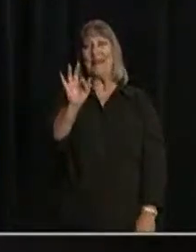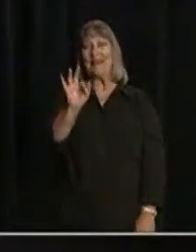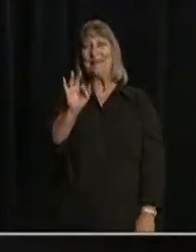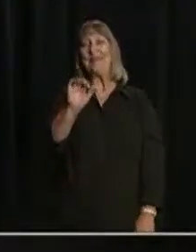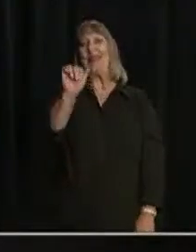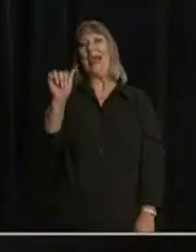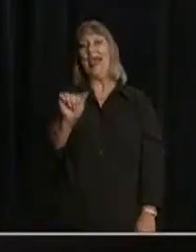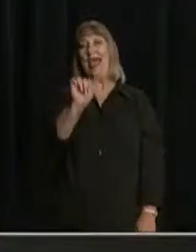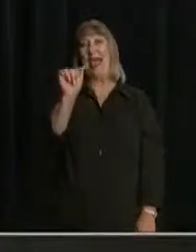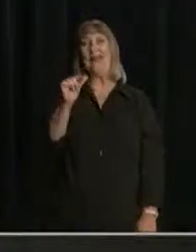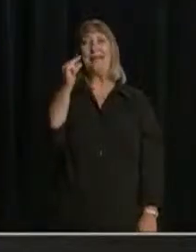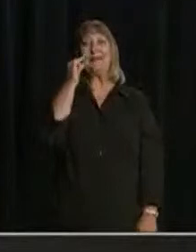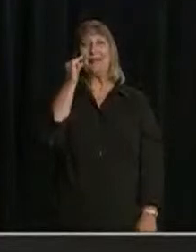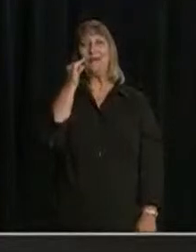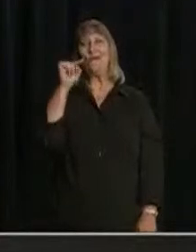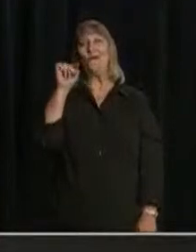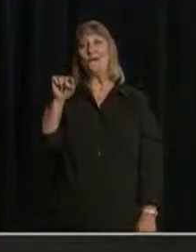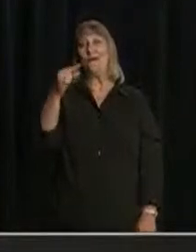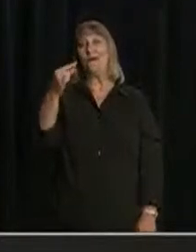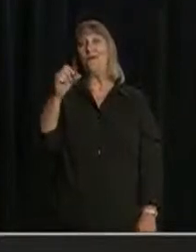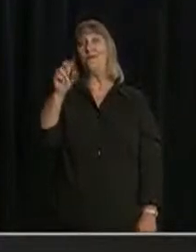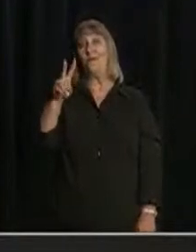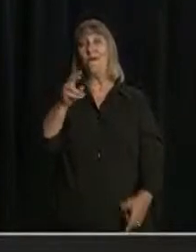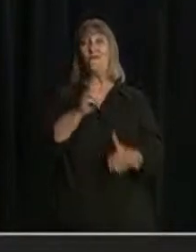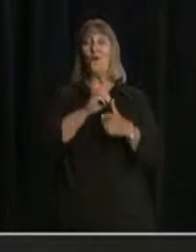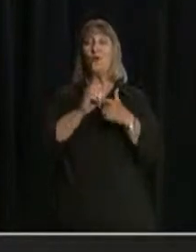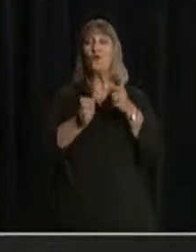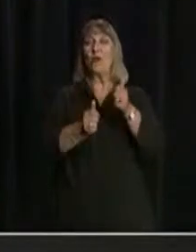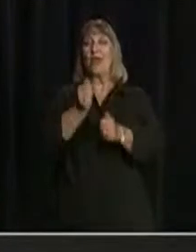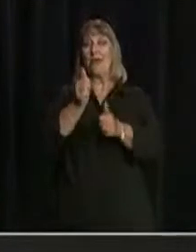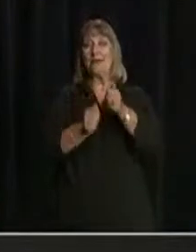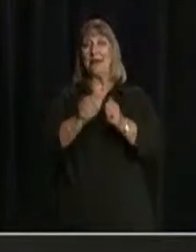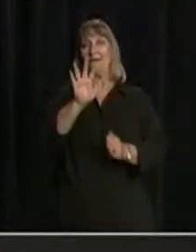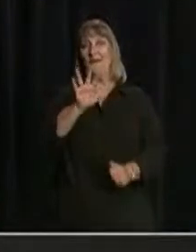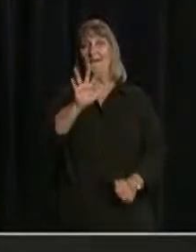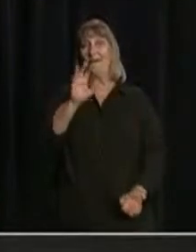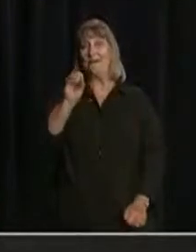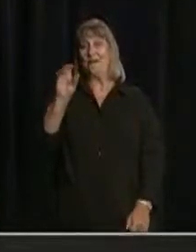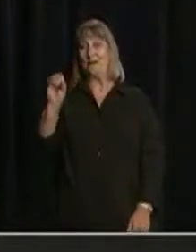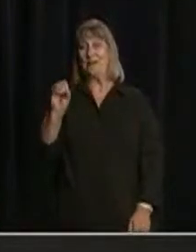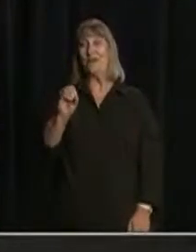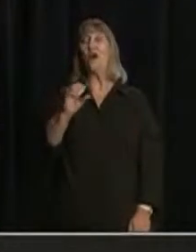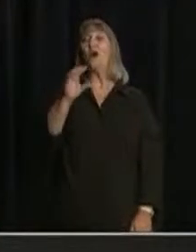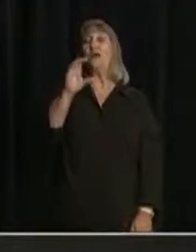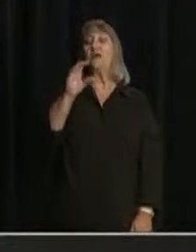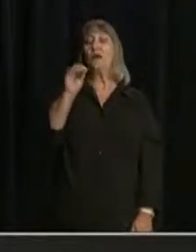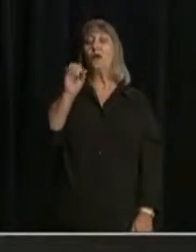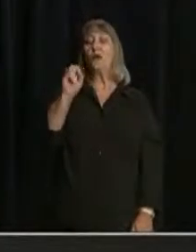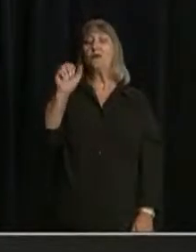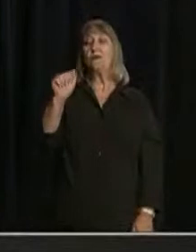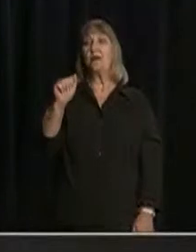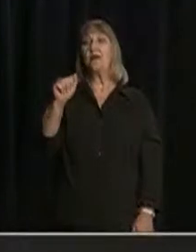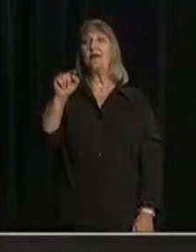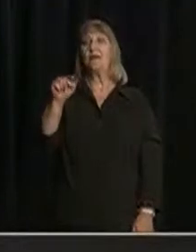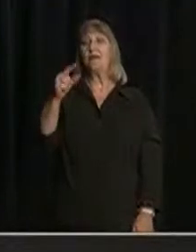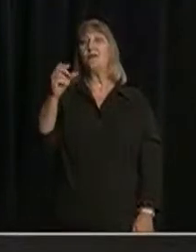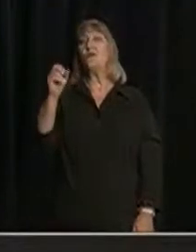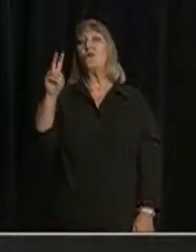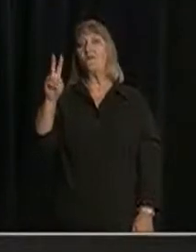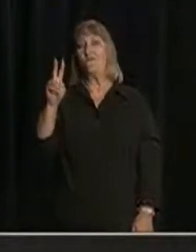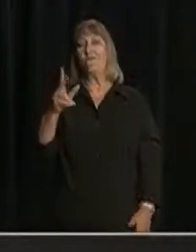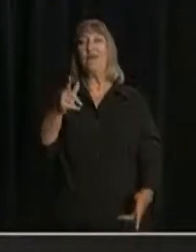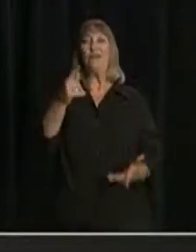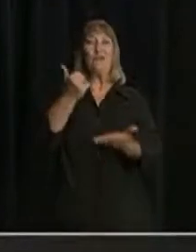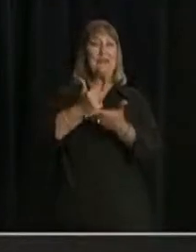covid19.sanantonio.gov, or you can text for the latest information, COSA.gov, to 55000. You can also call 311 if you need assistance